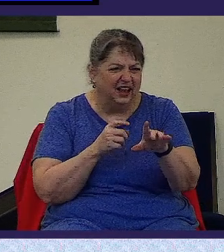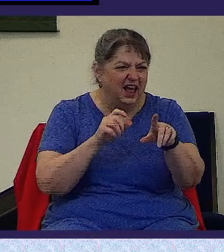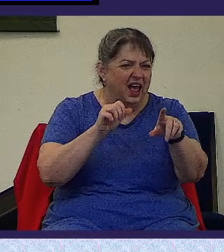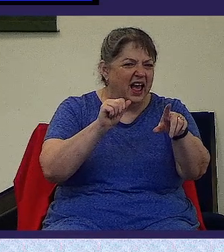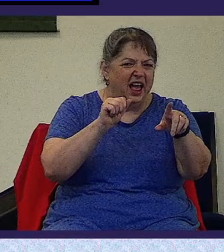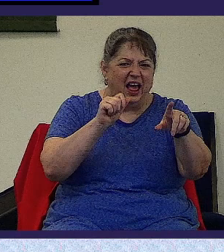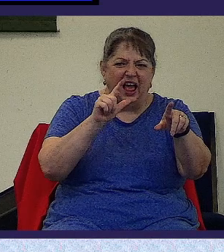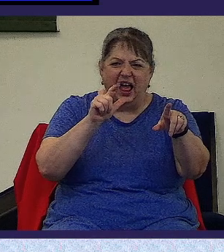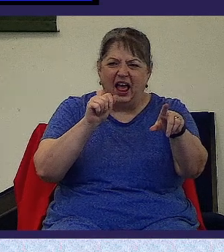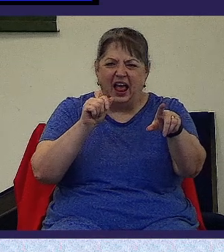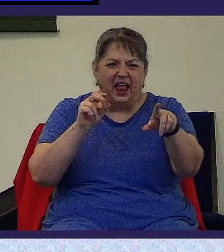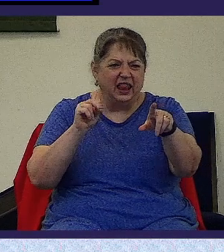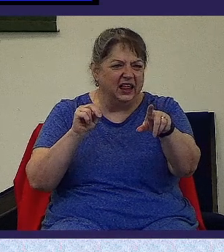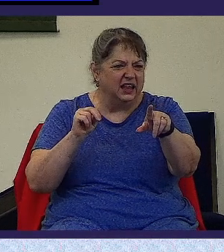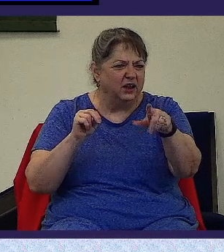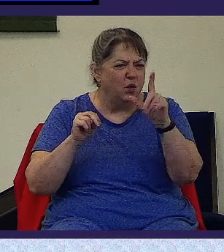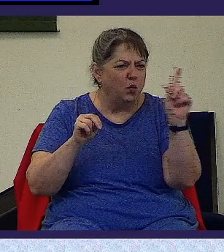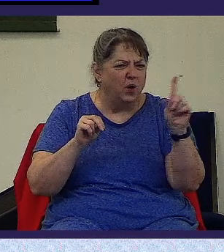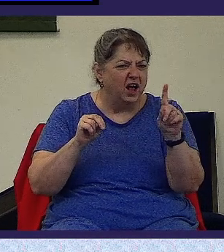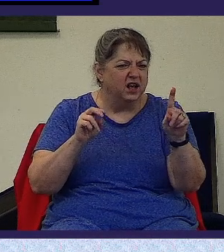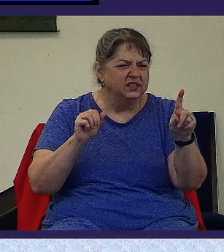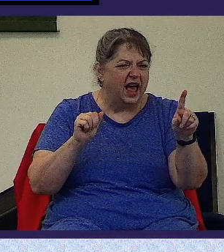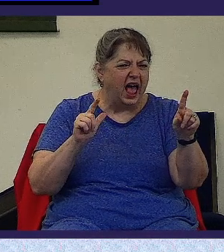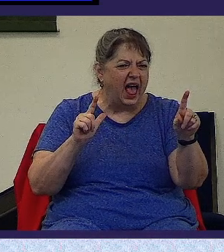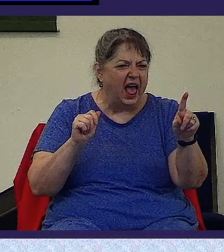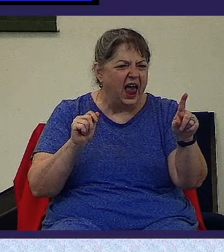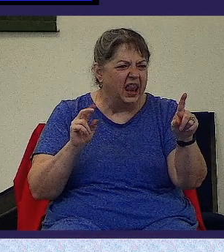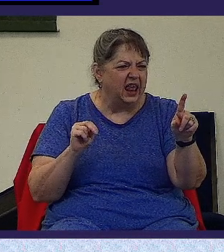here alan can someone get alan for me thank you